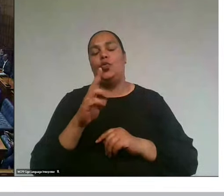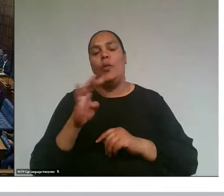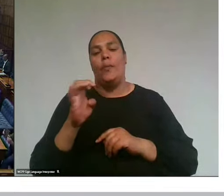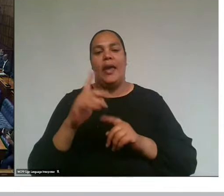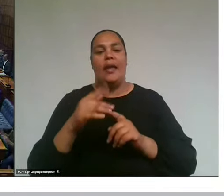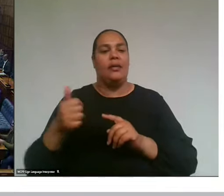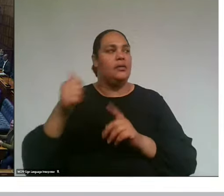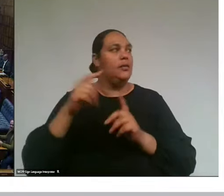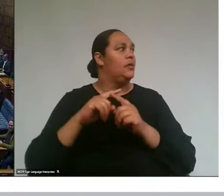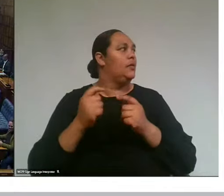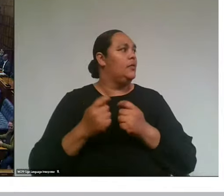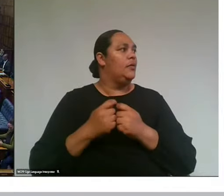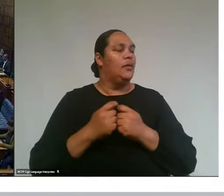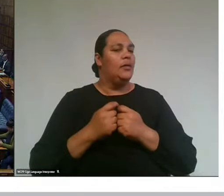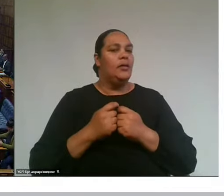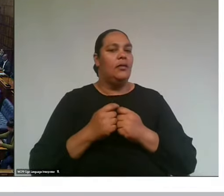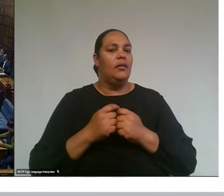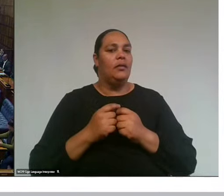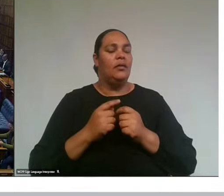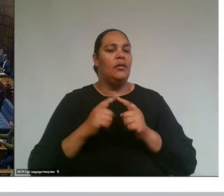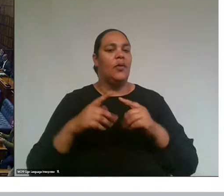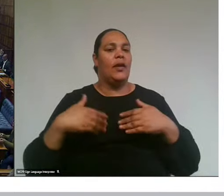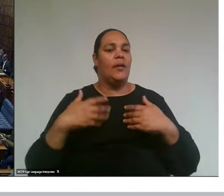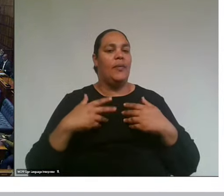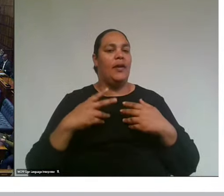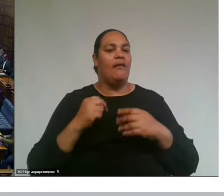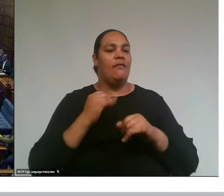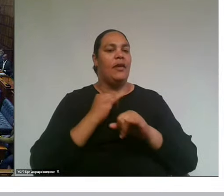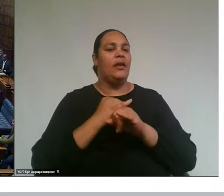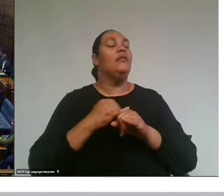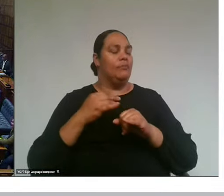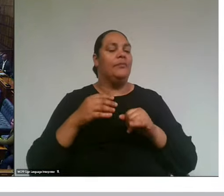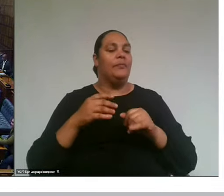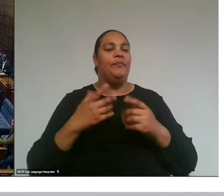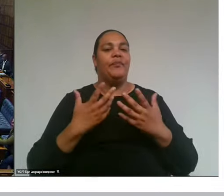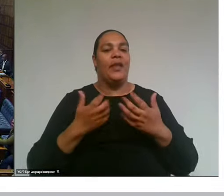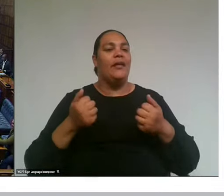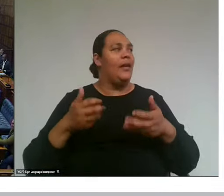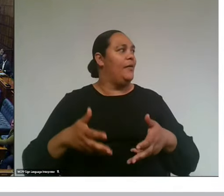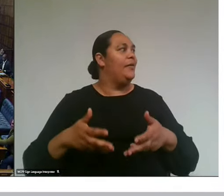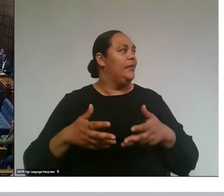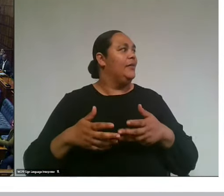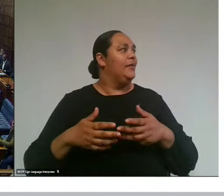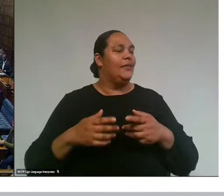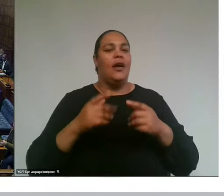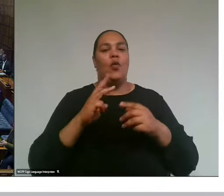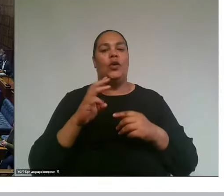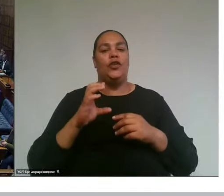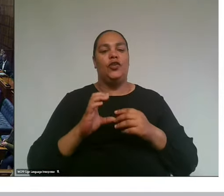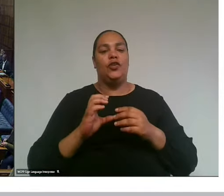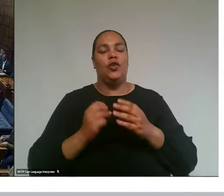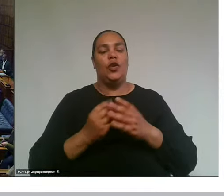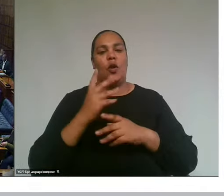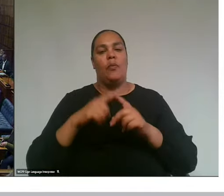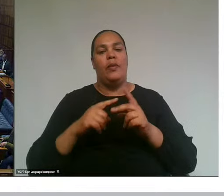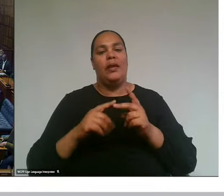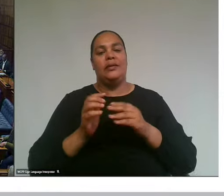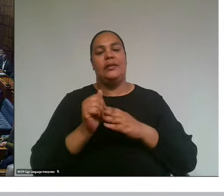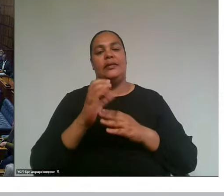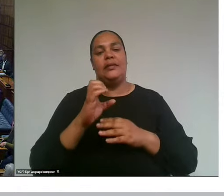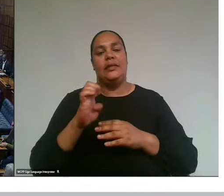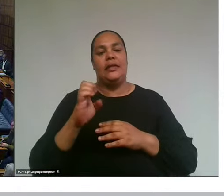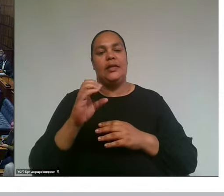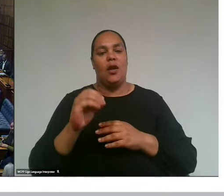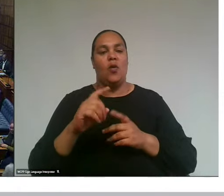Department here uh we're also very happy to have our entities present uh we have westrow uh led by CEO M